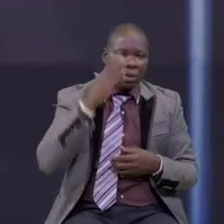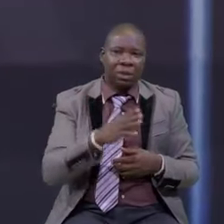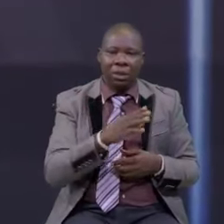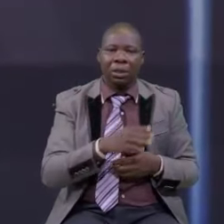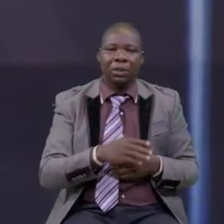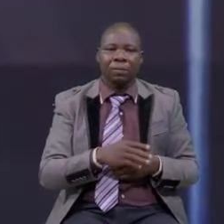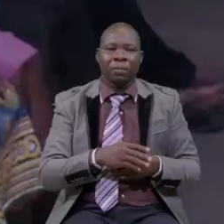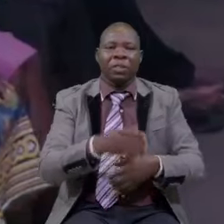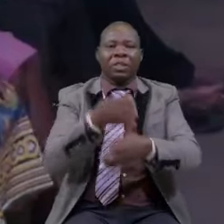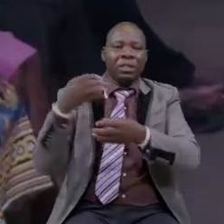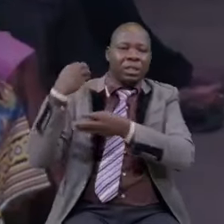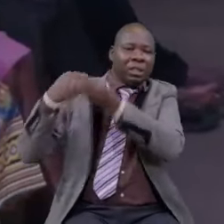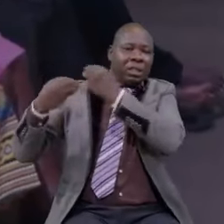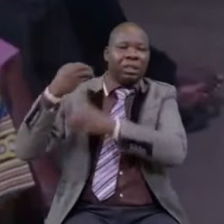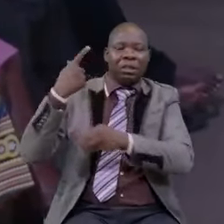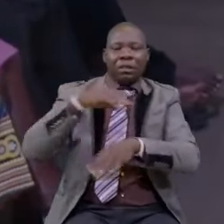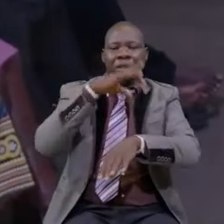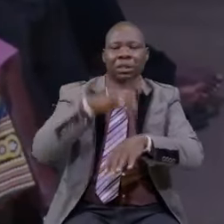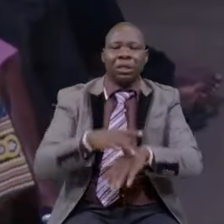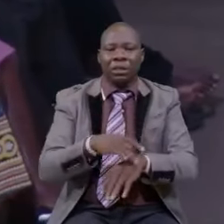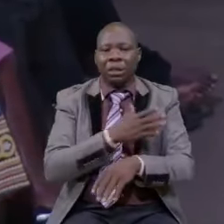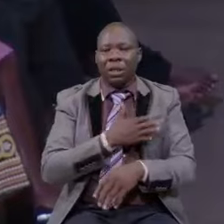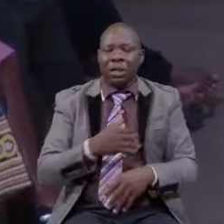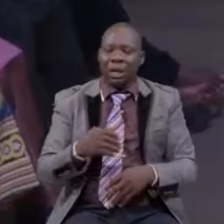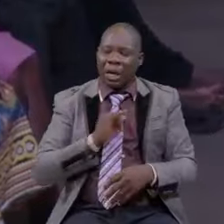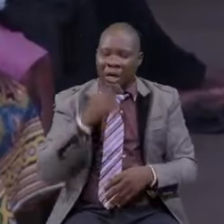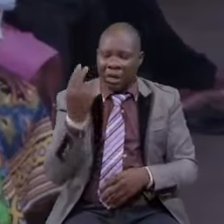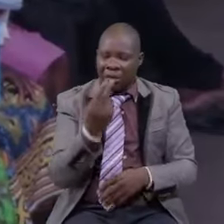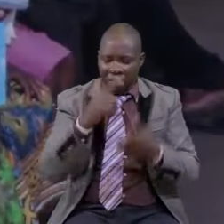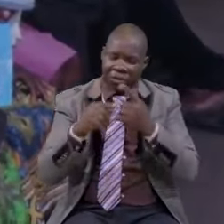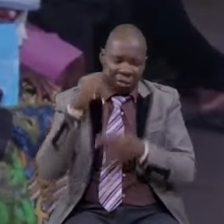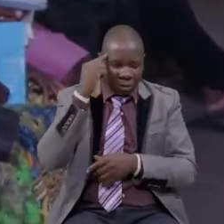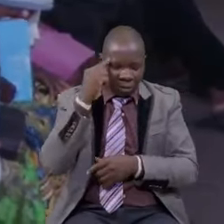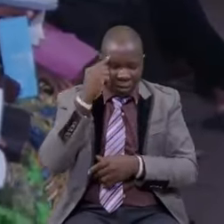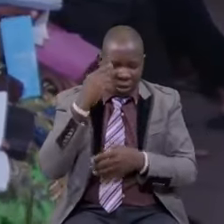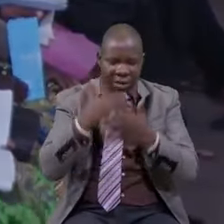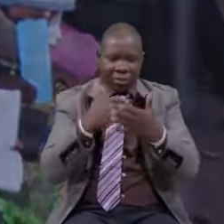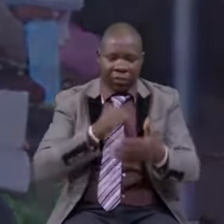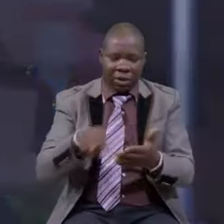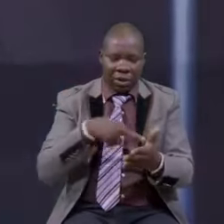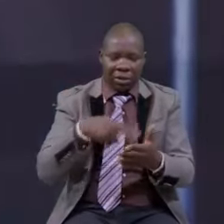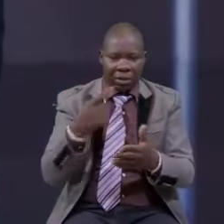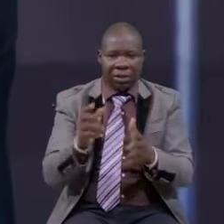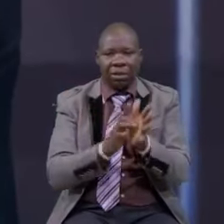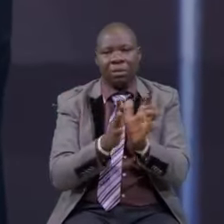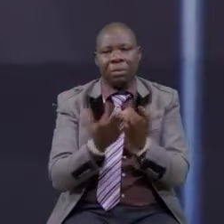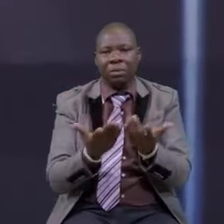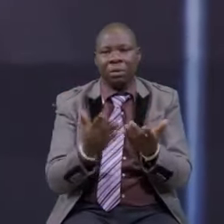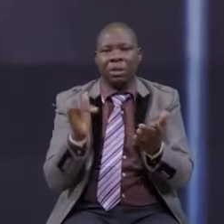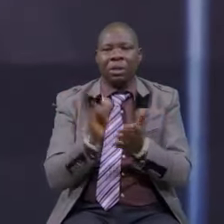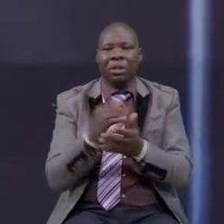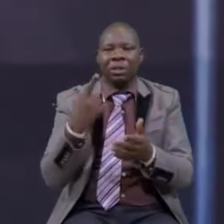tell me. I used to think, before I read the Bible, that the